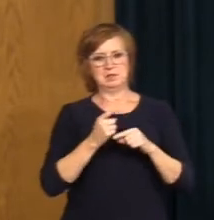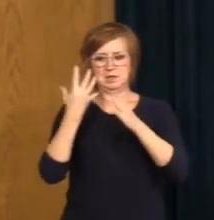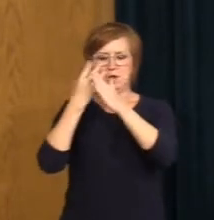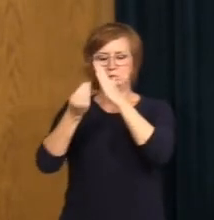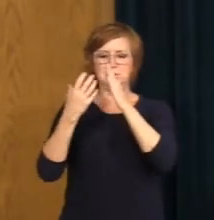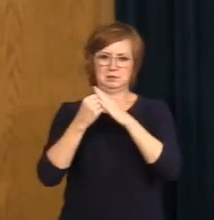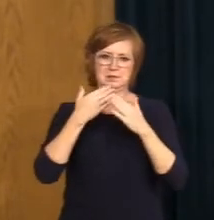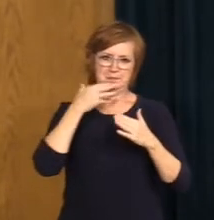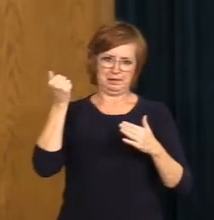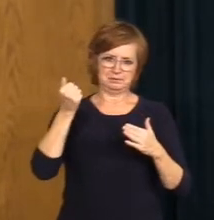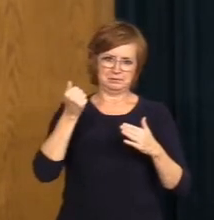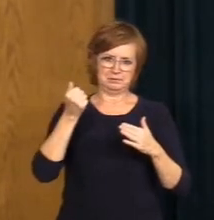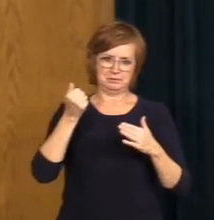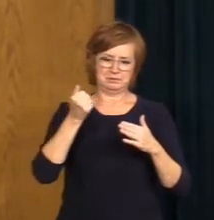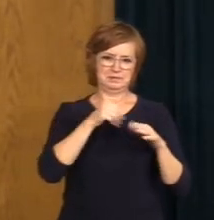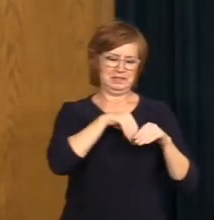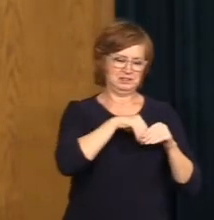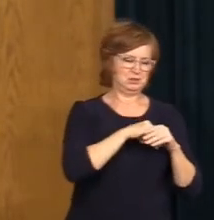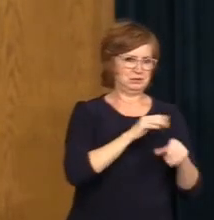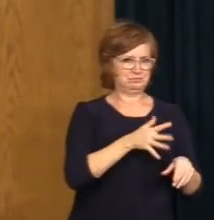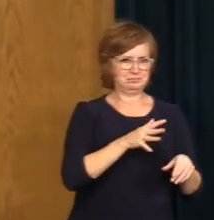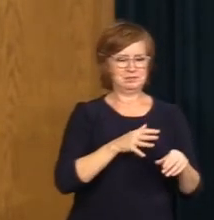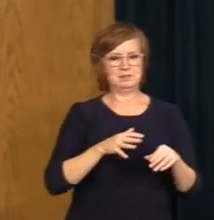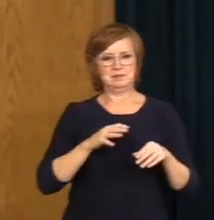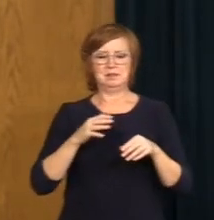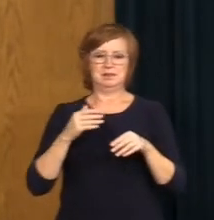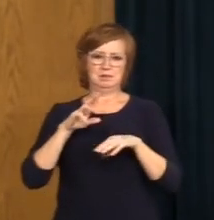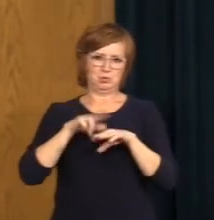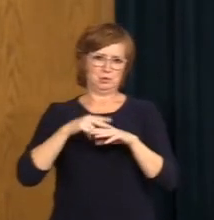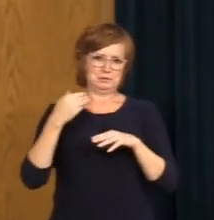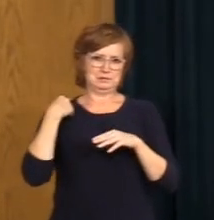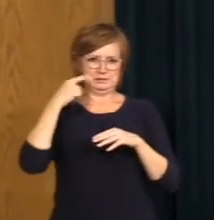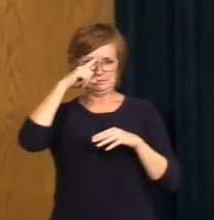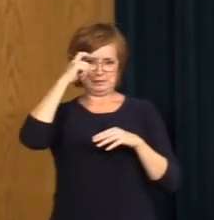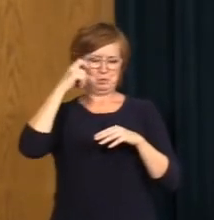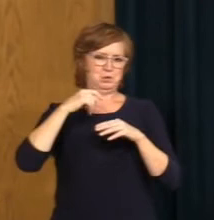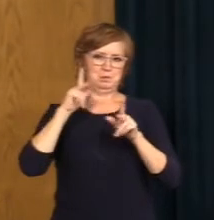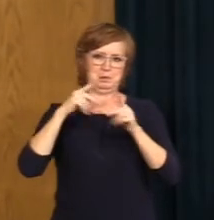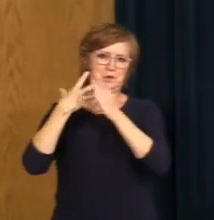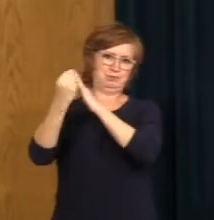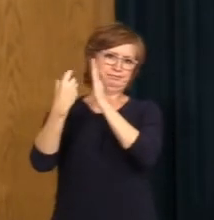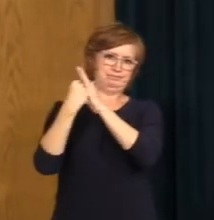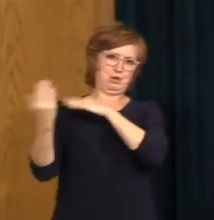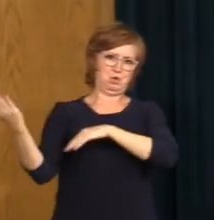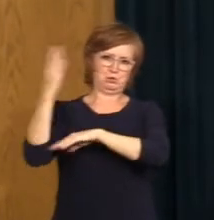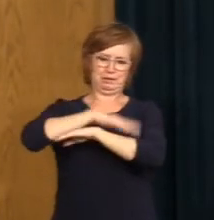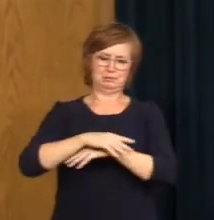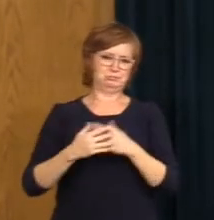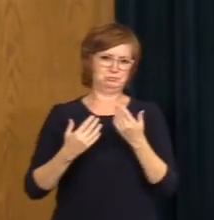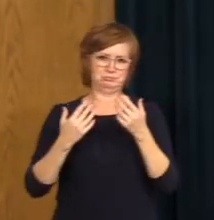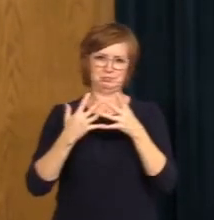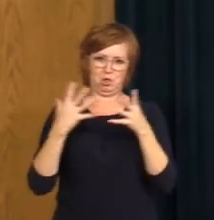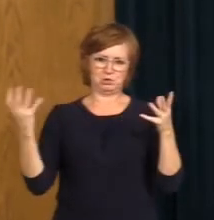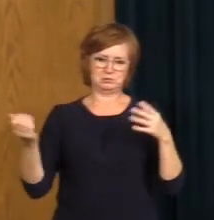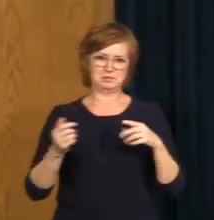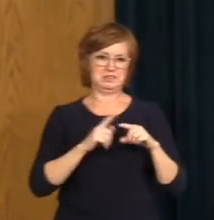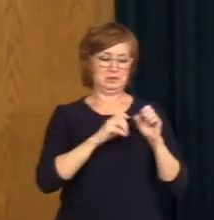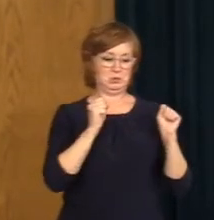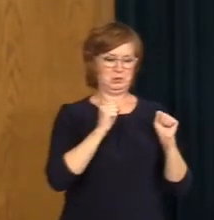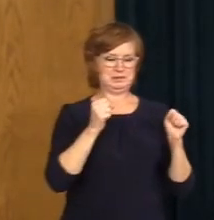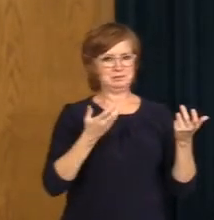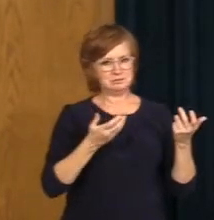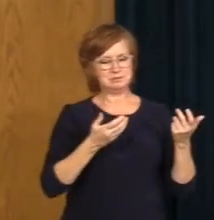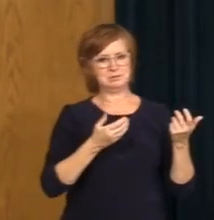throughout the summer. But obviously, while we don't expect to see the same level of outdoor activities over winter, staying